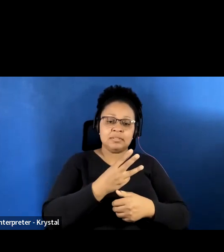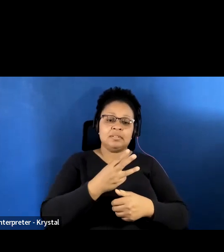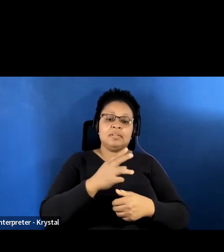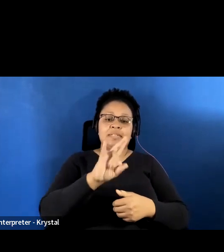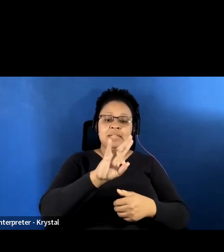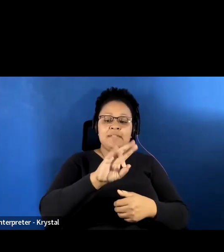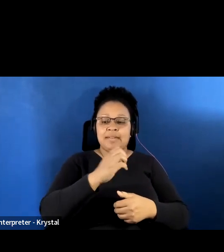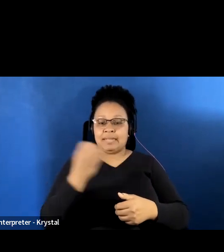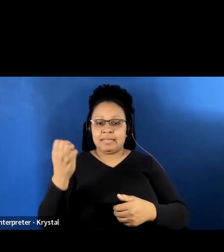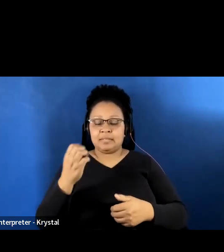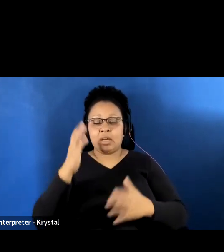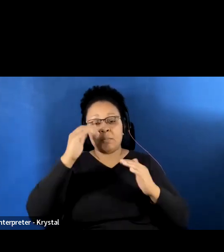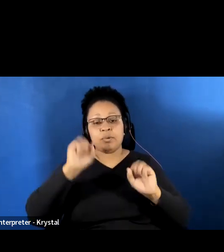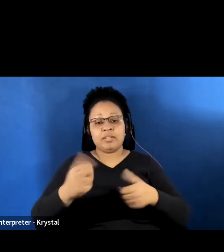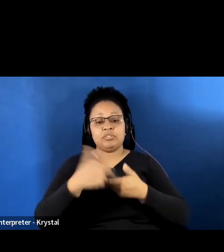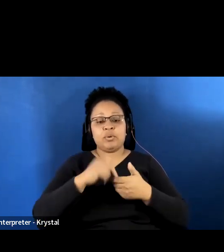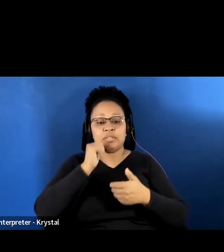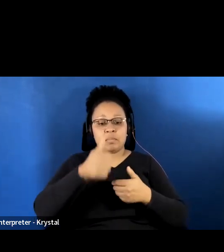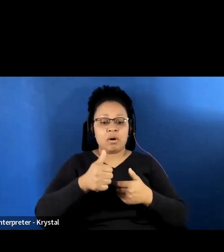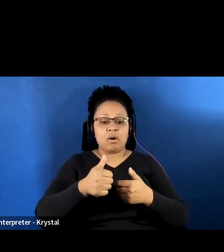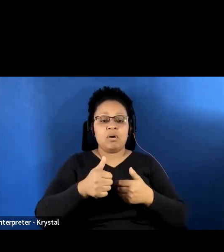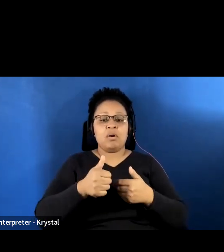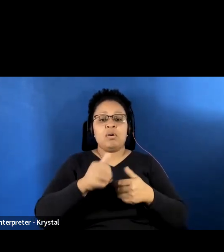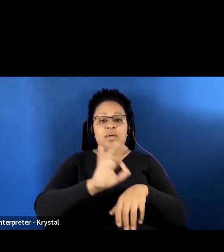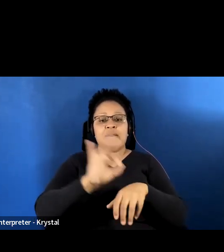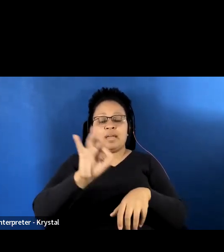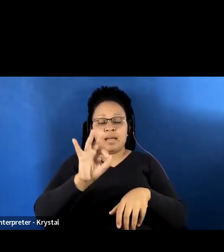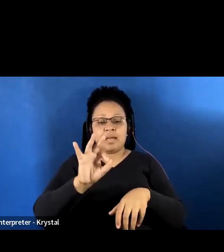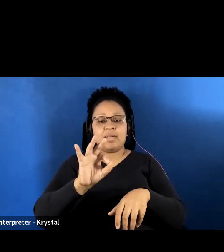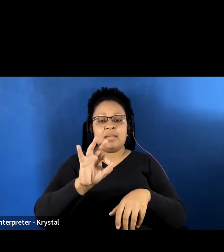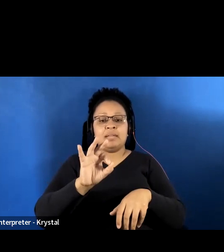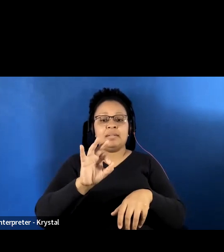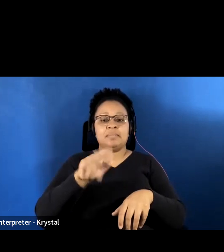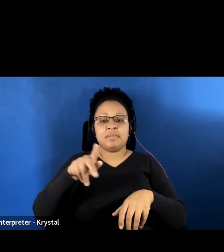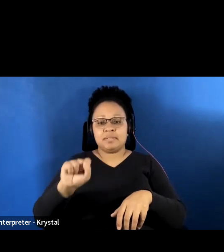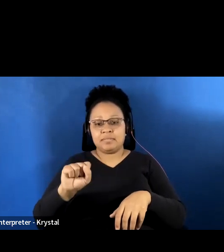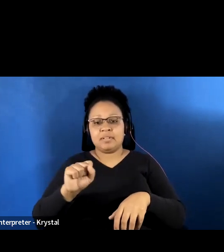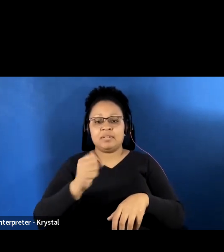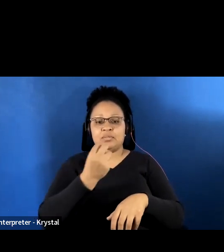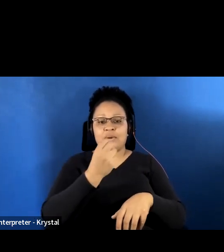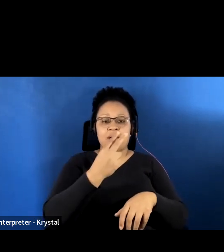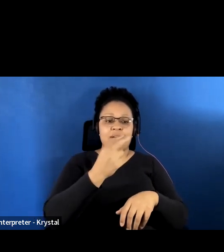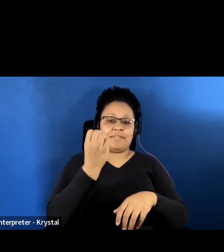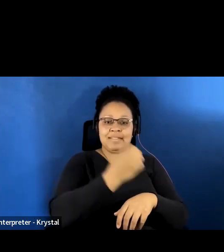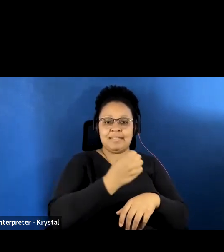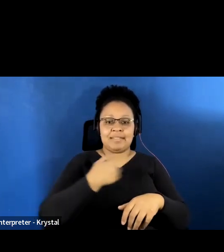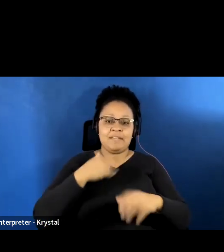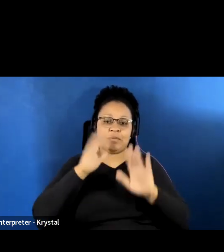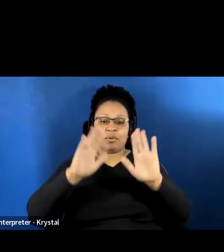tomorrow, starting at 9 a.m. Pacific and 12 Eastern. And have a great evening, everyone. Thanks.